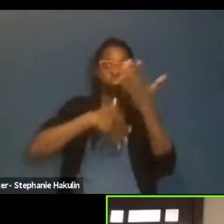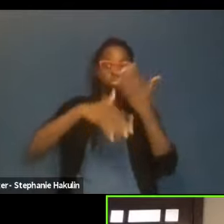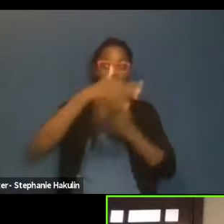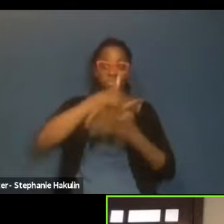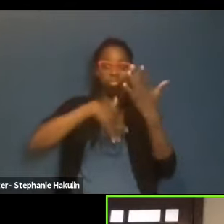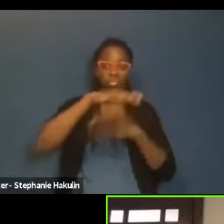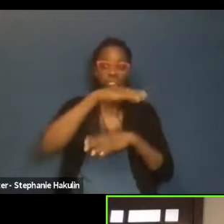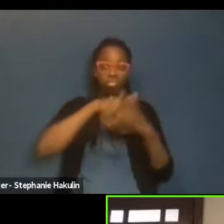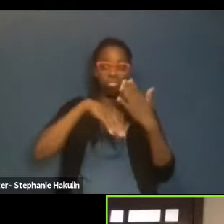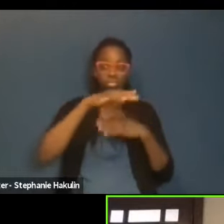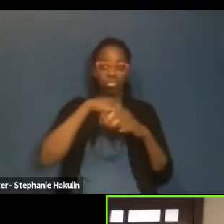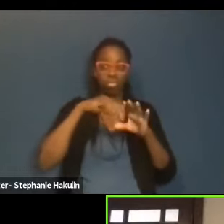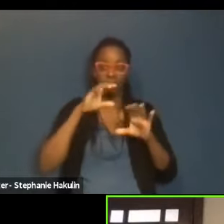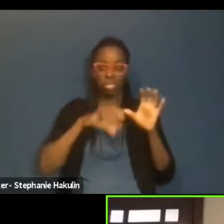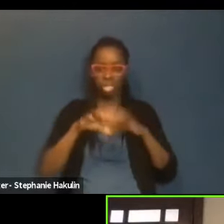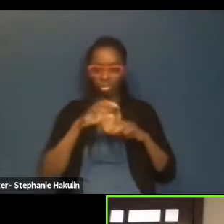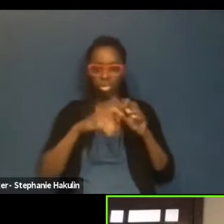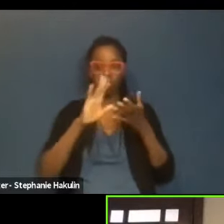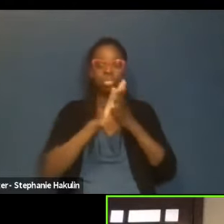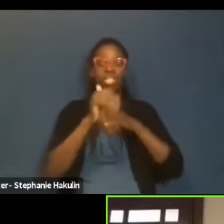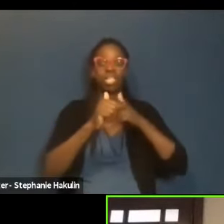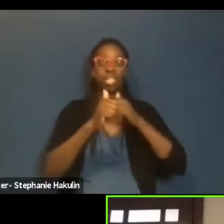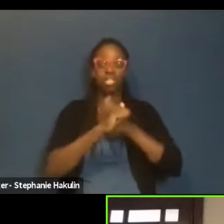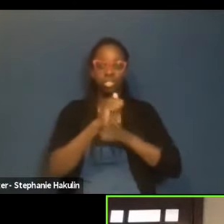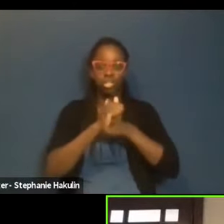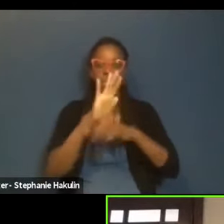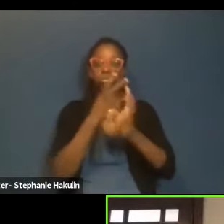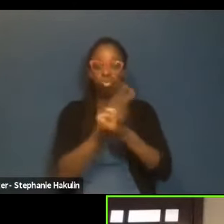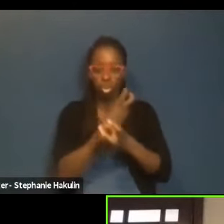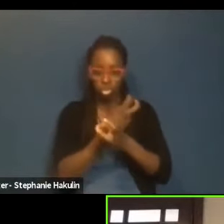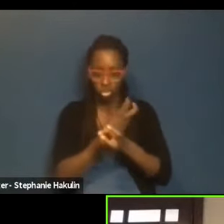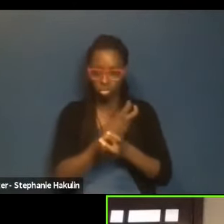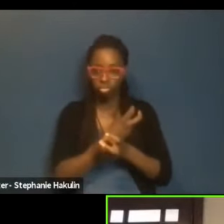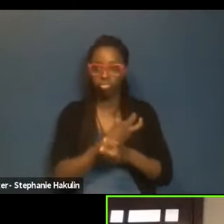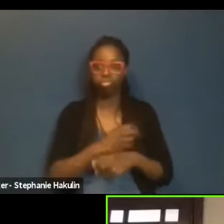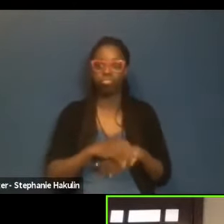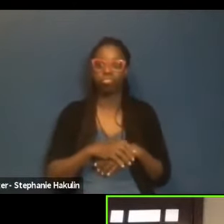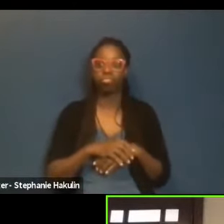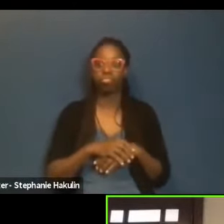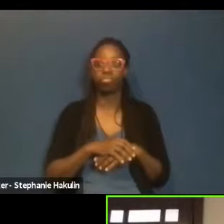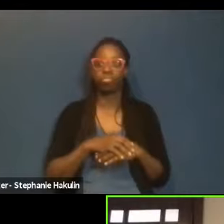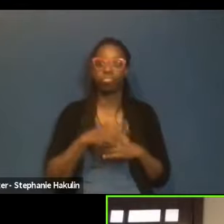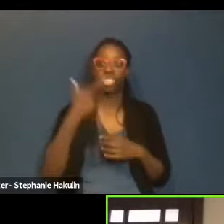Now, I stand in a gas chamber and my only thought is to pray.